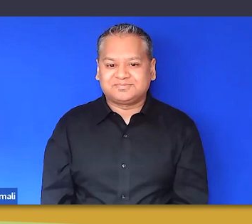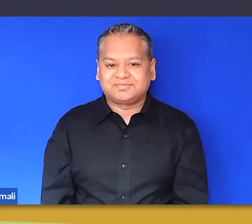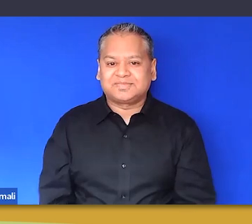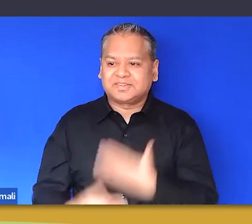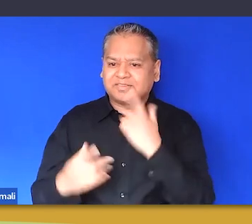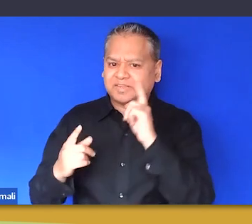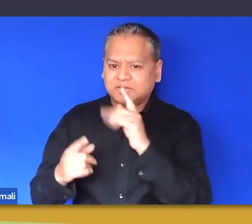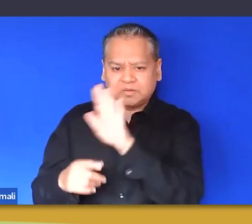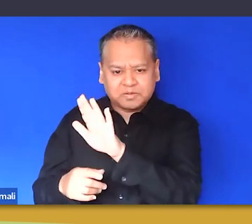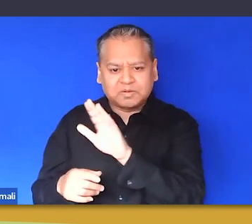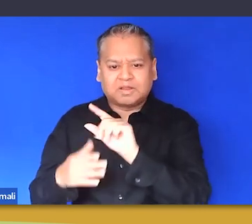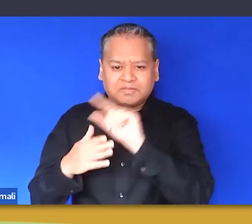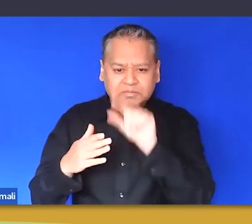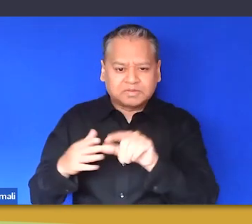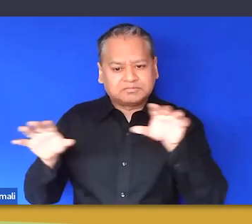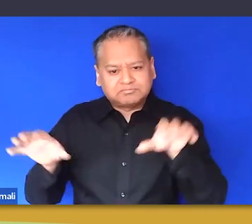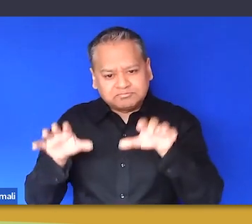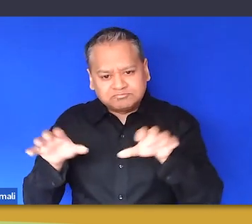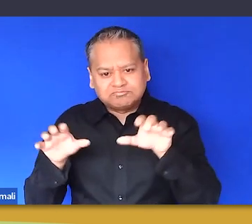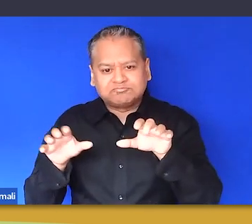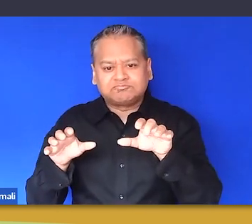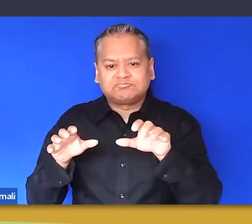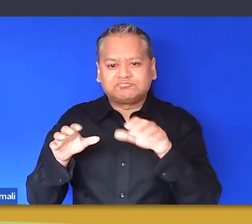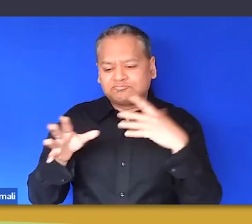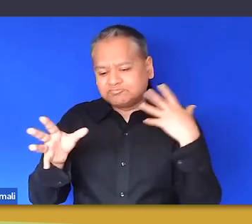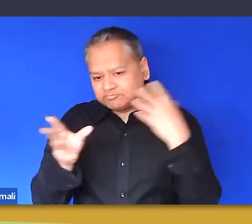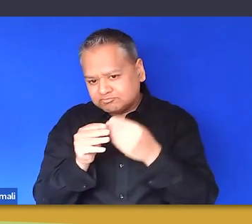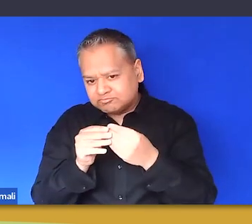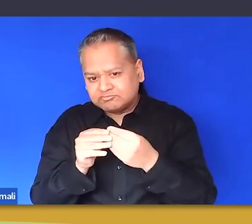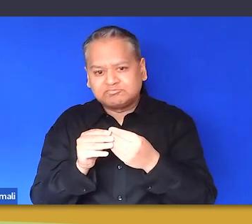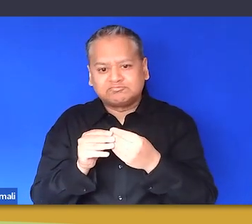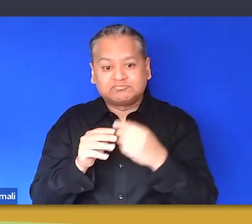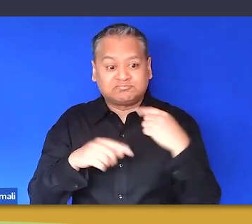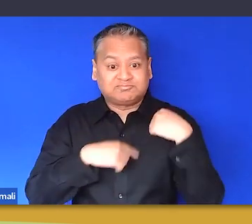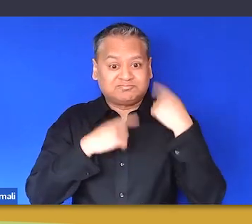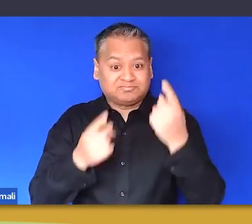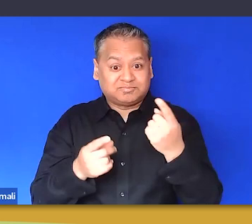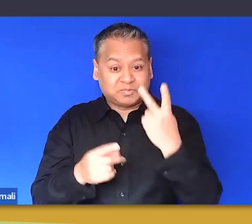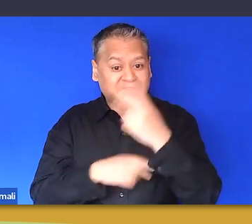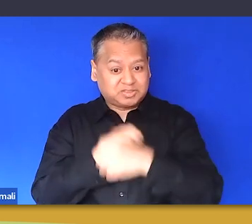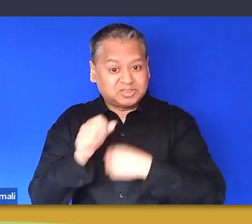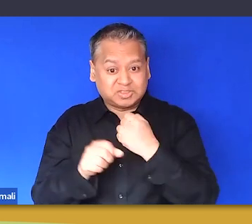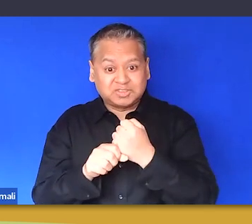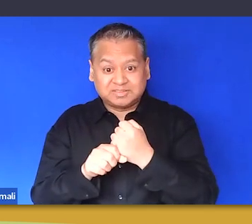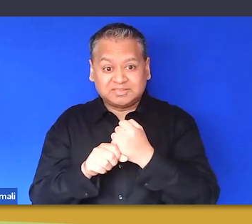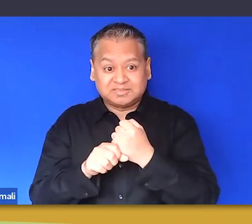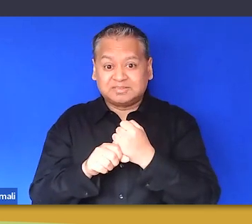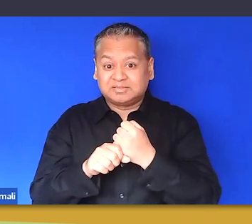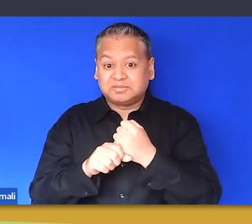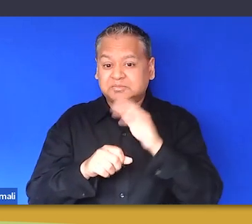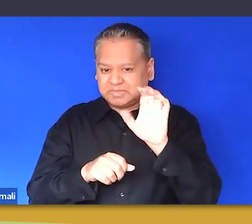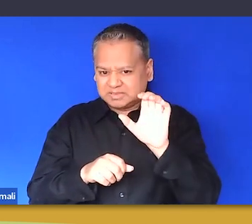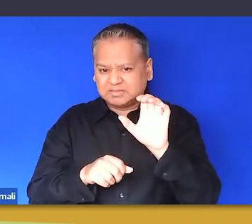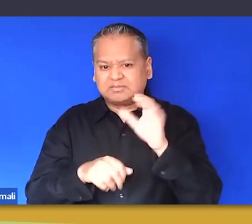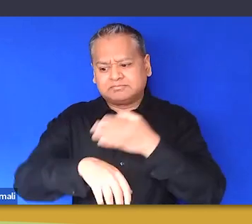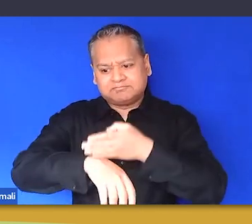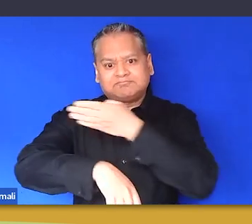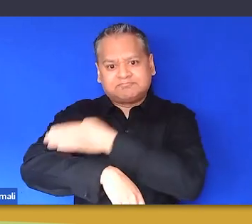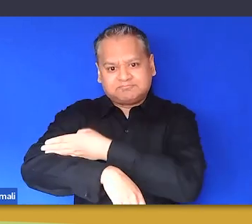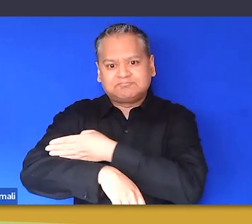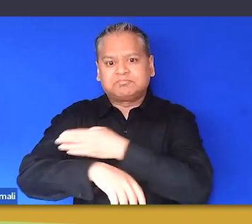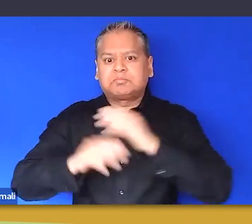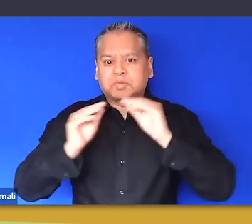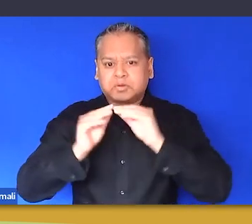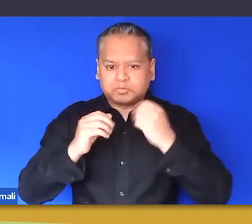government is doing. Over the last 2 years, the province has strengthened its commitment to fighting racism in BC.